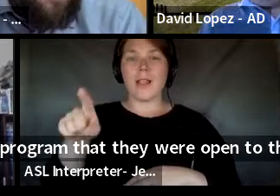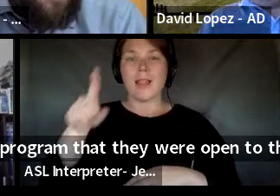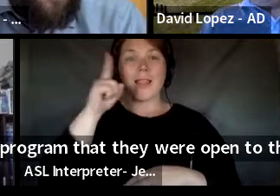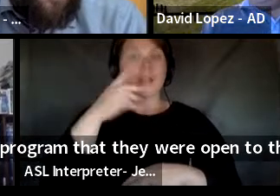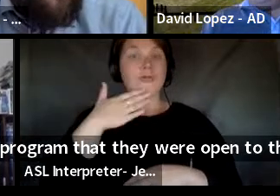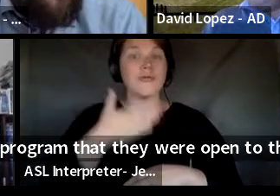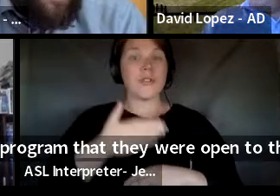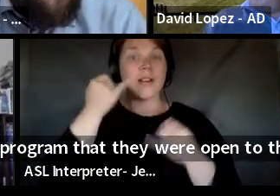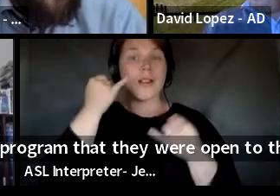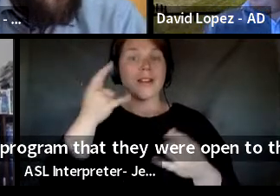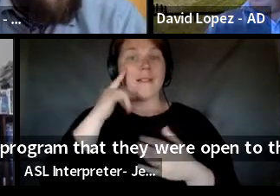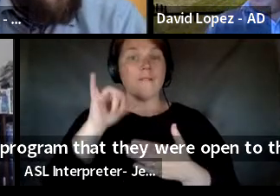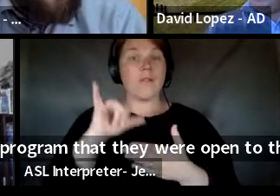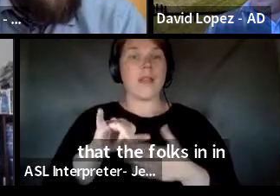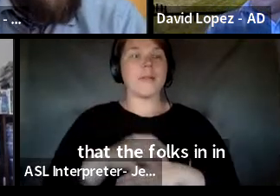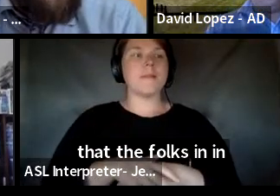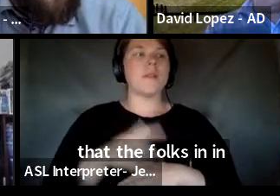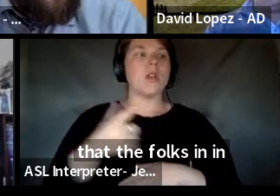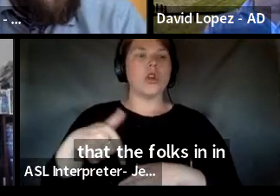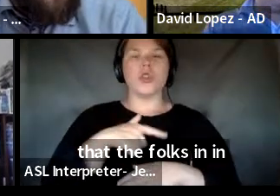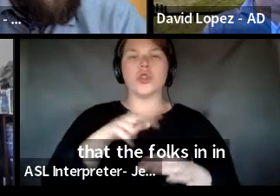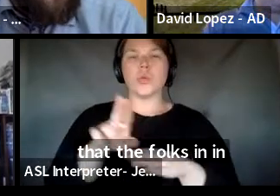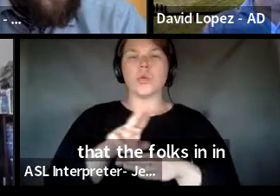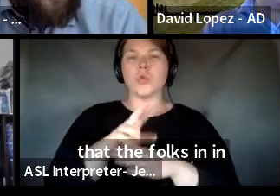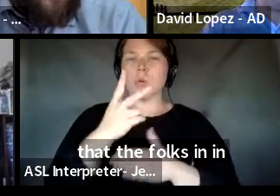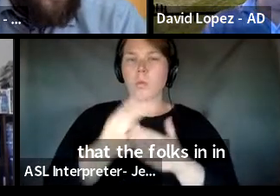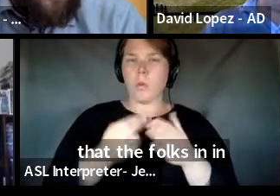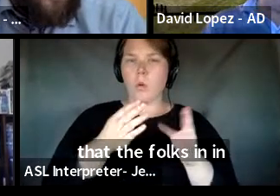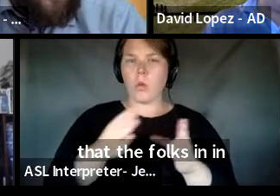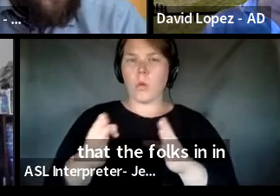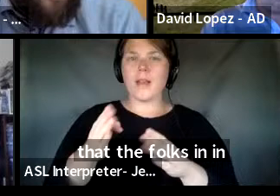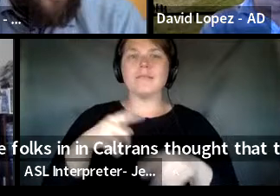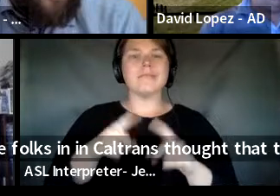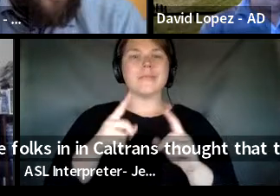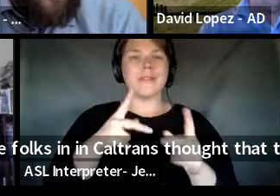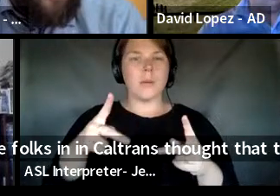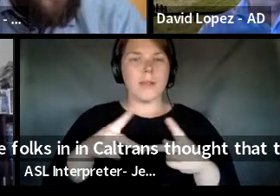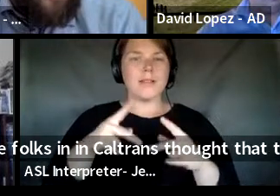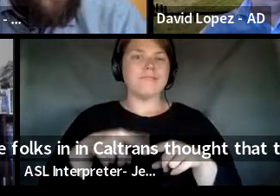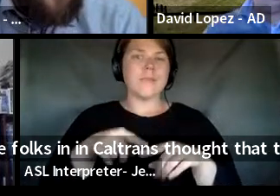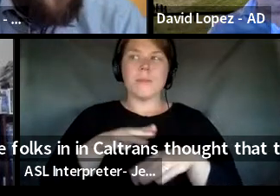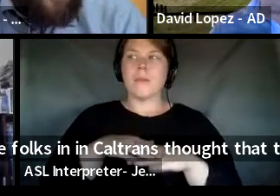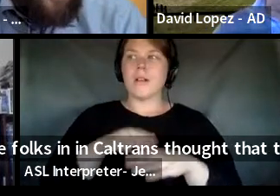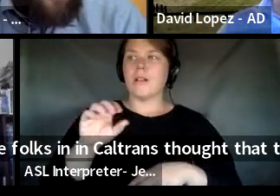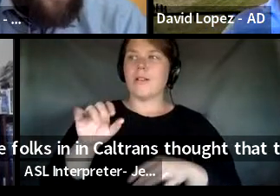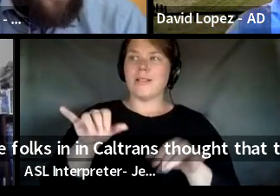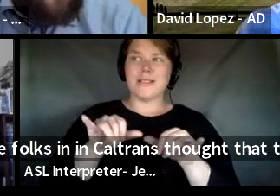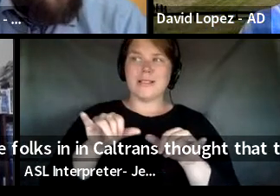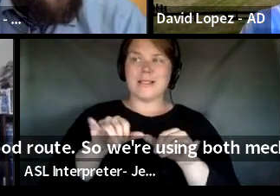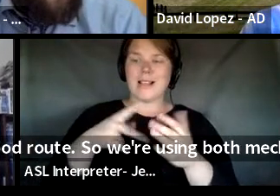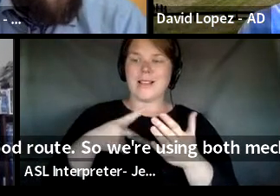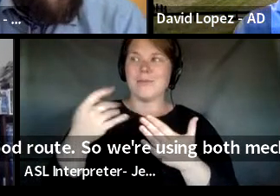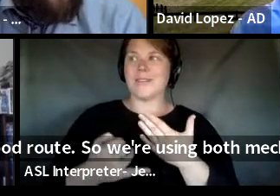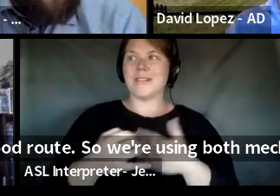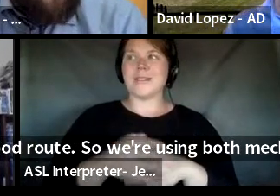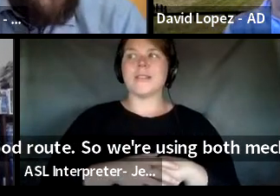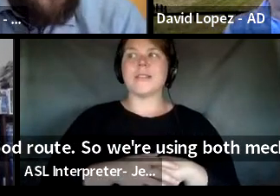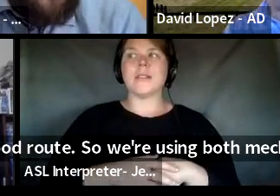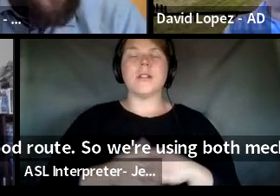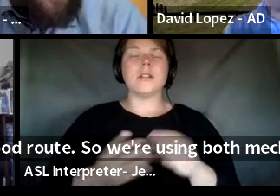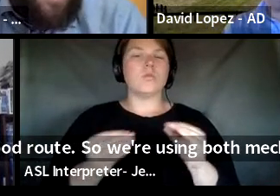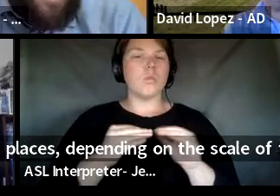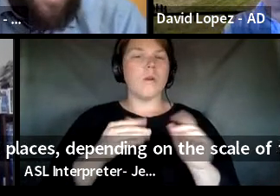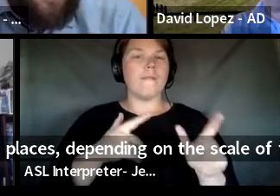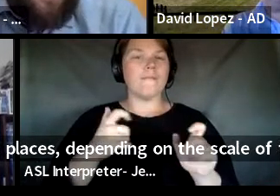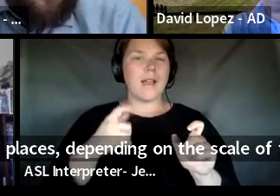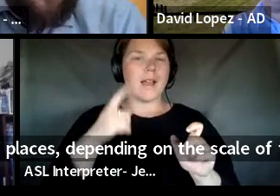So we're using both mechanisms in different places depending on the scale of the project, and it's far quicker for us to be